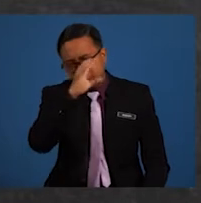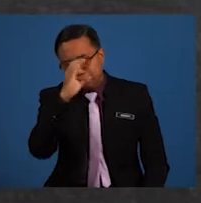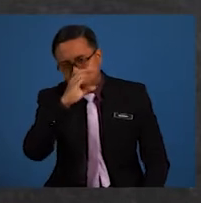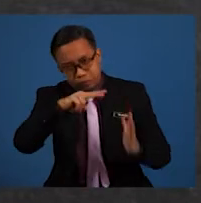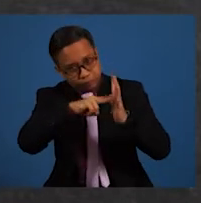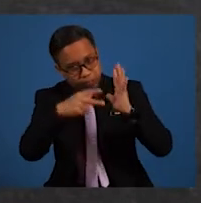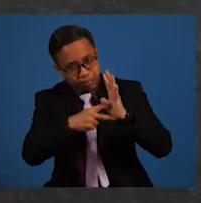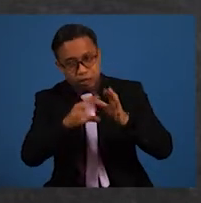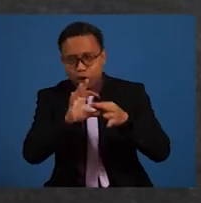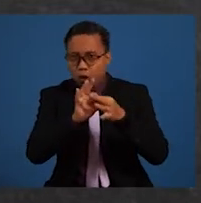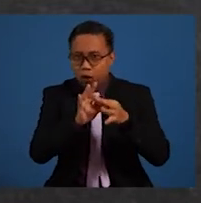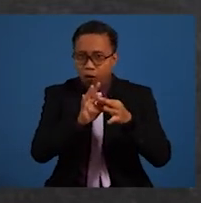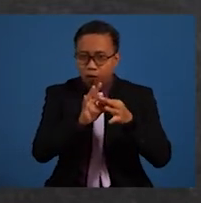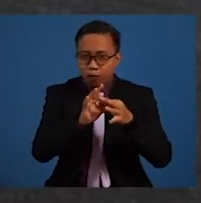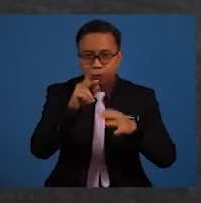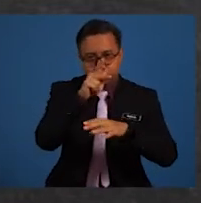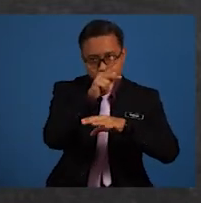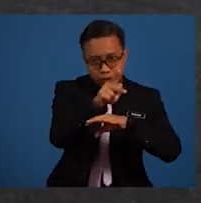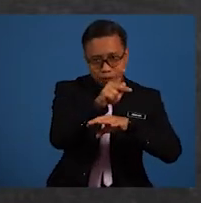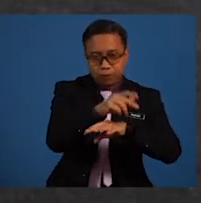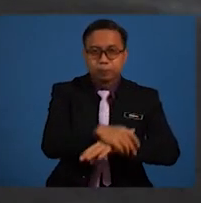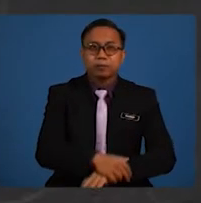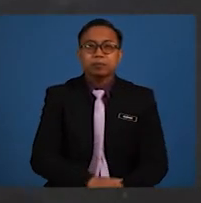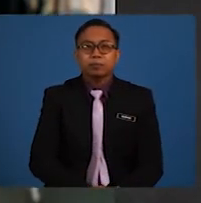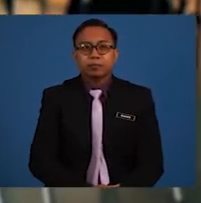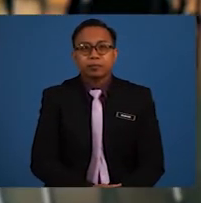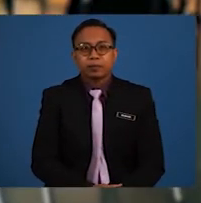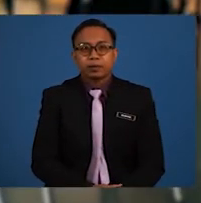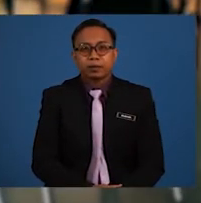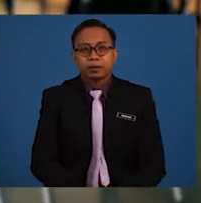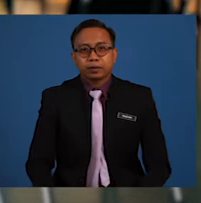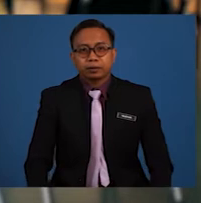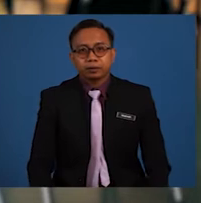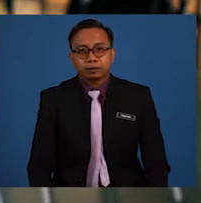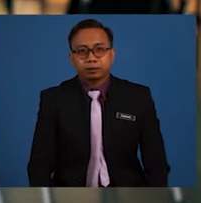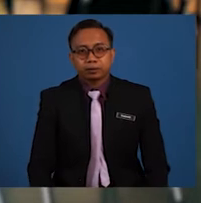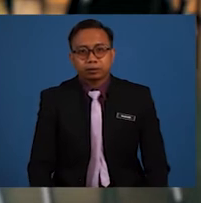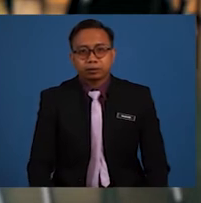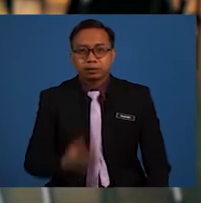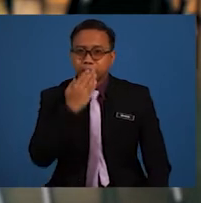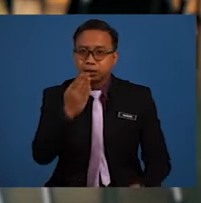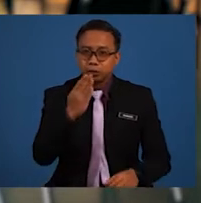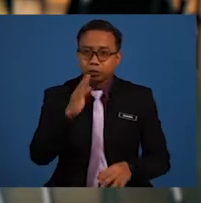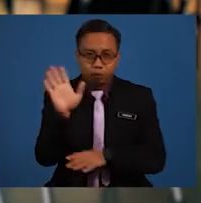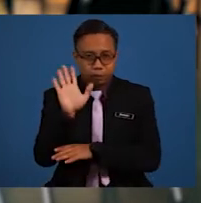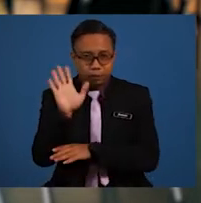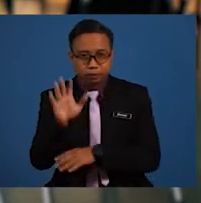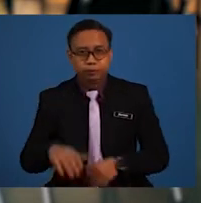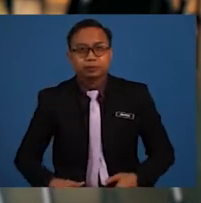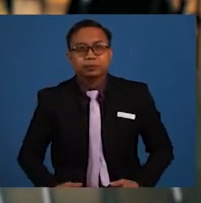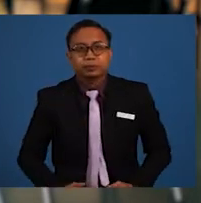recognize meanings of punctuation. Thank you and goodbye.